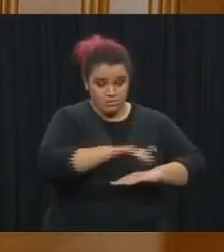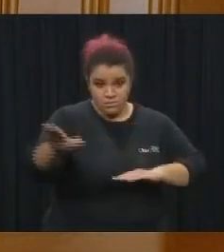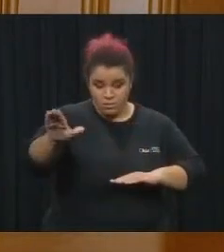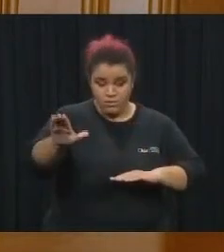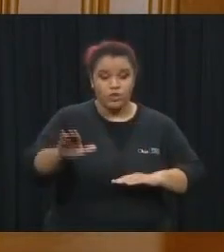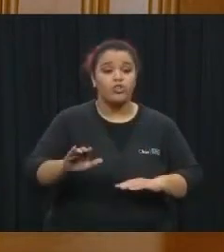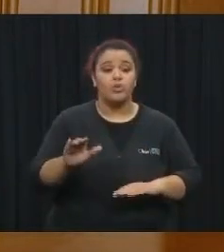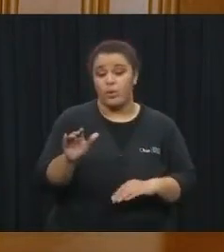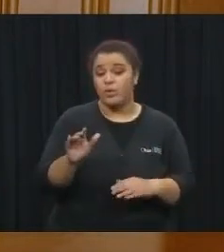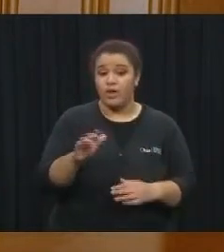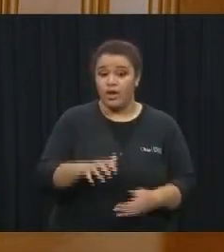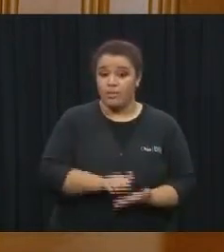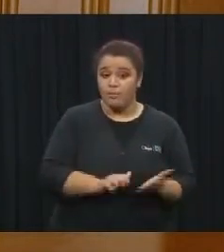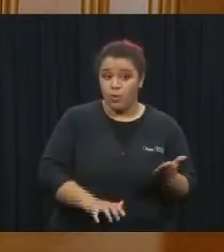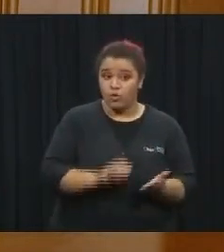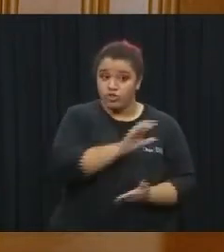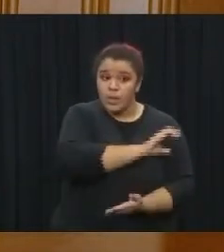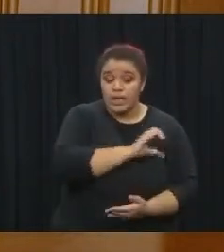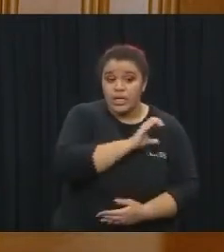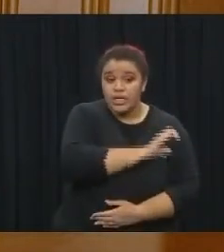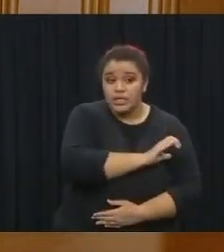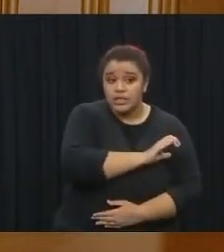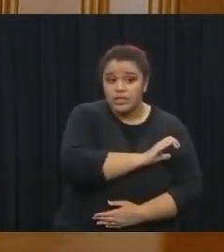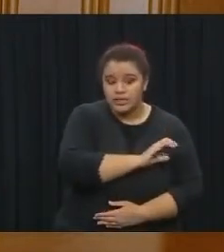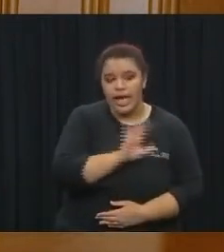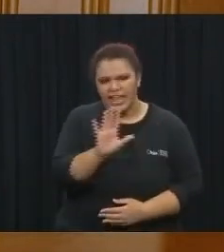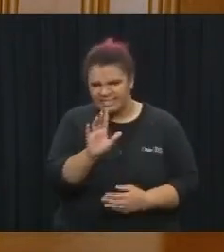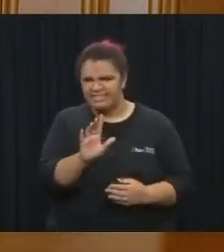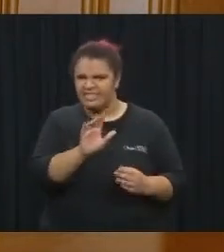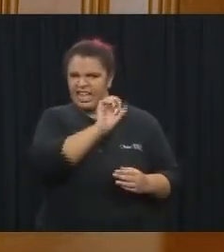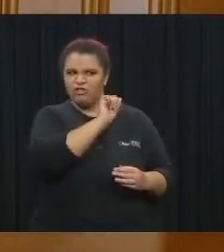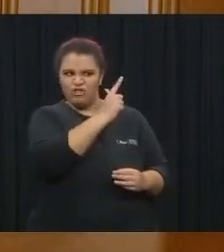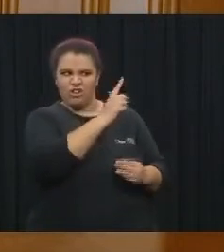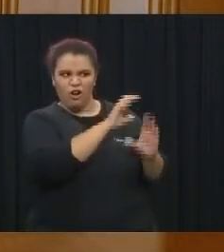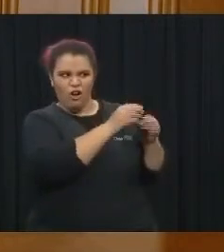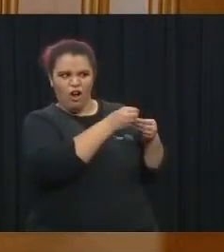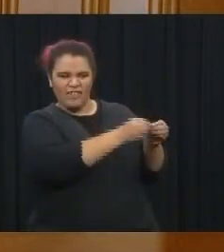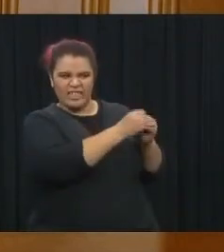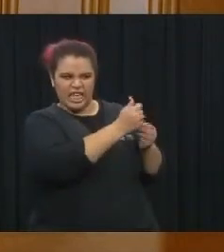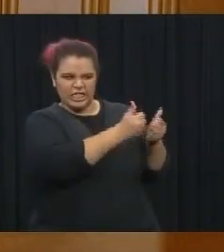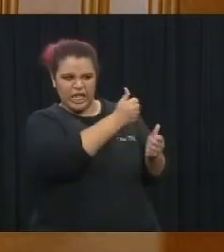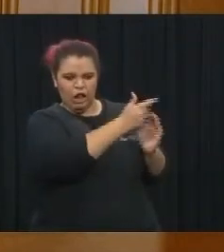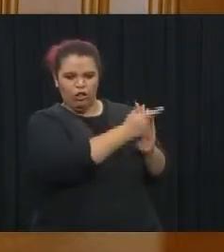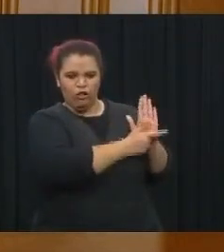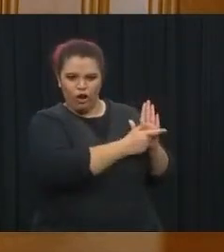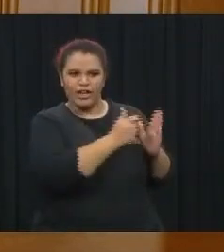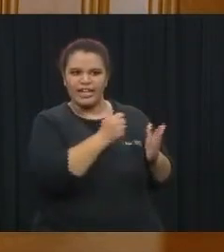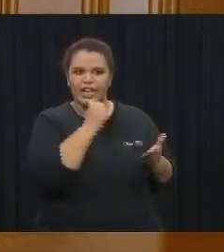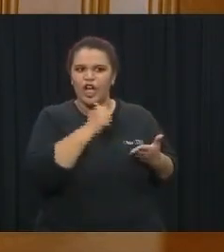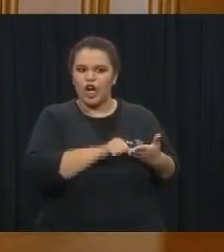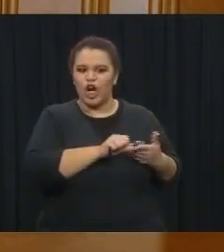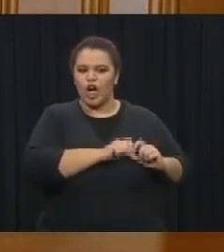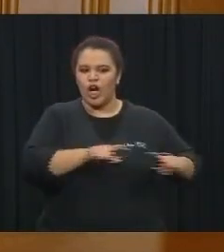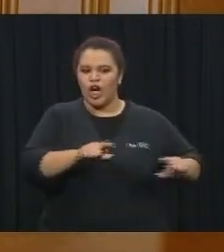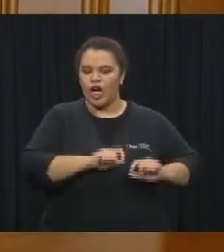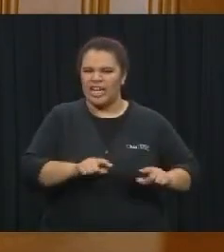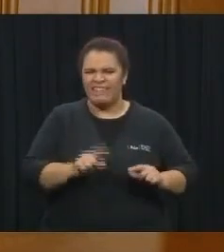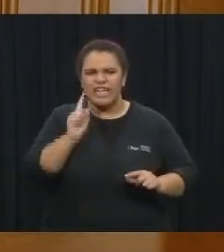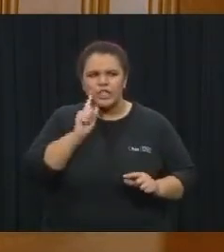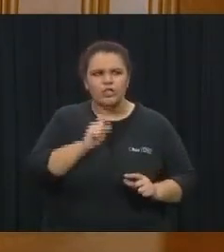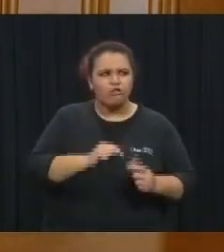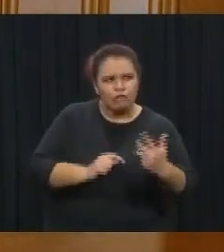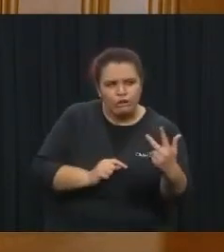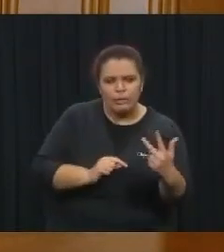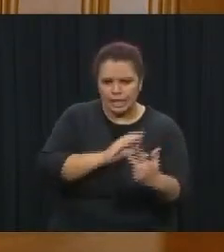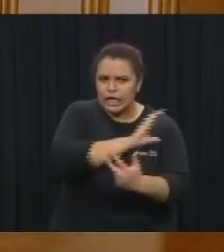was also, when the letter went out from the Attorney General to the abortion clinics, 3 abortion clinics, I believe, it also went